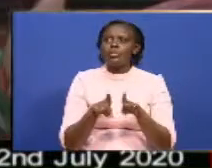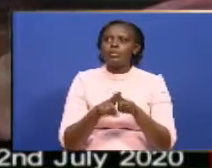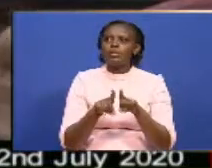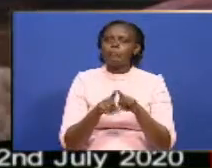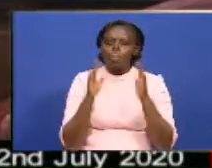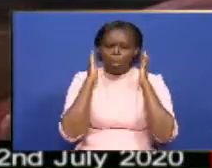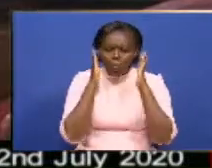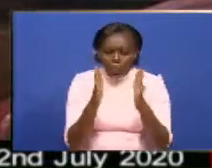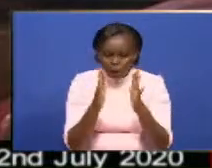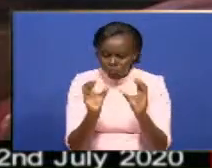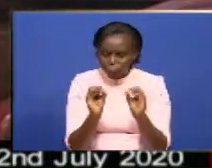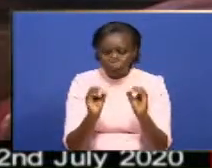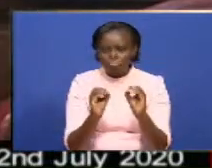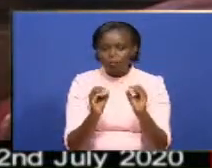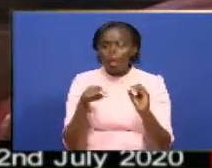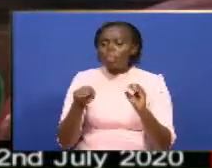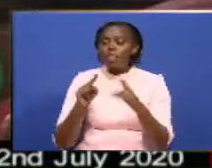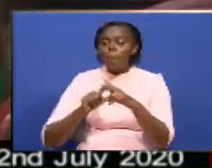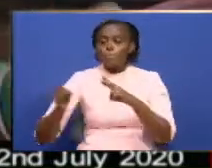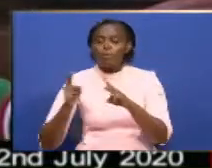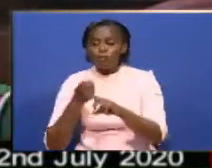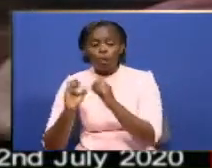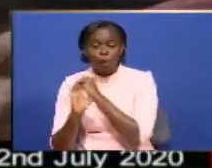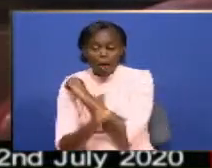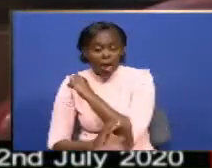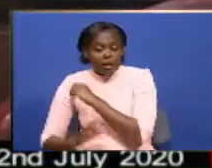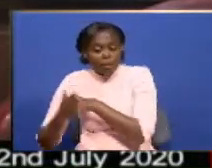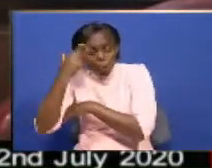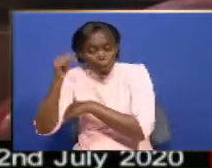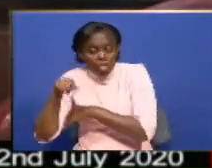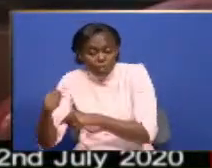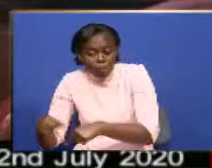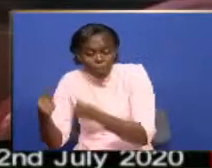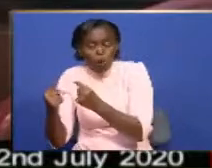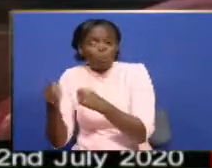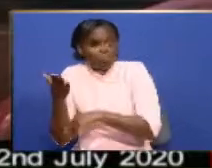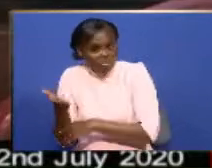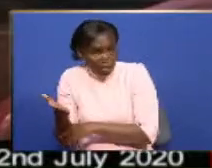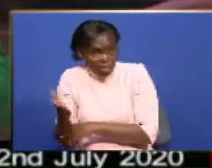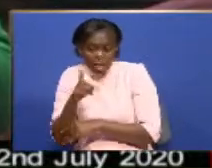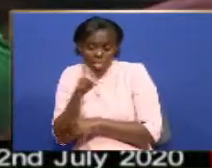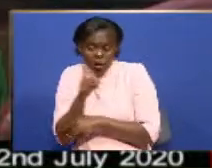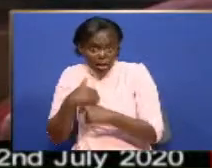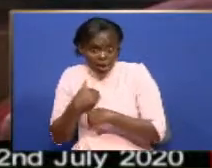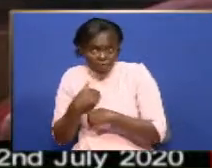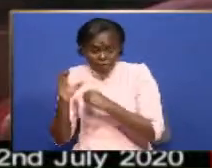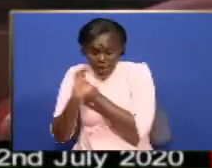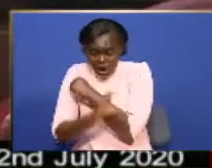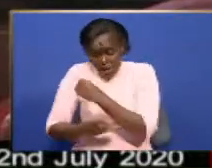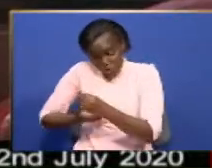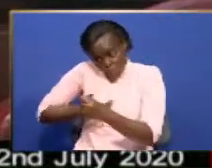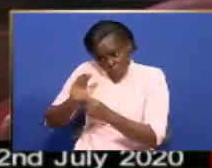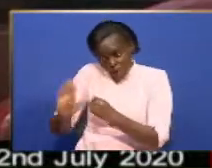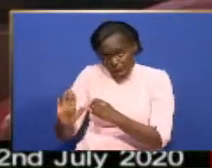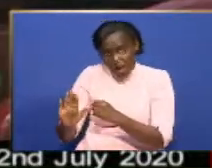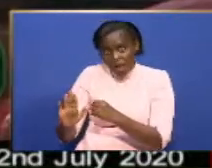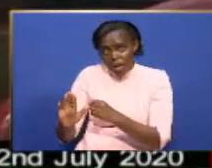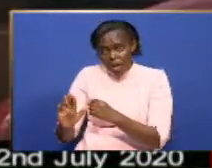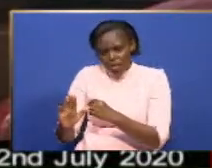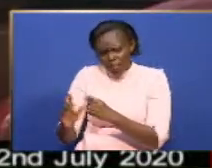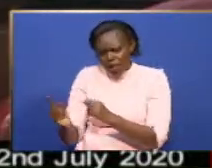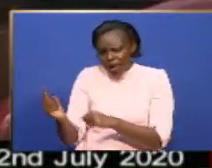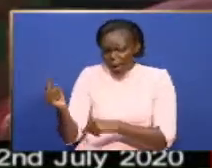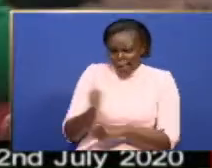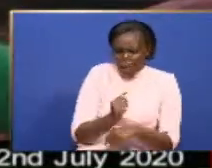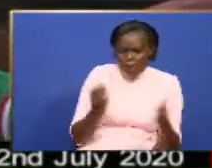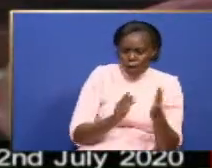confine them. They are running from their countries because of threats to their lives, Honorable Speaker. And then we come